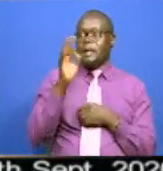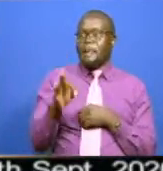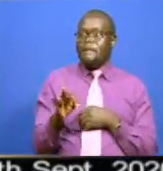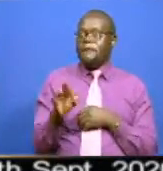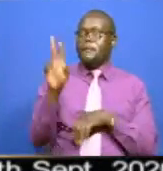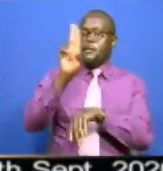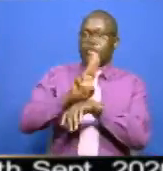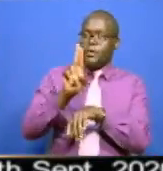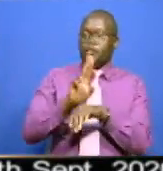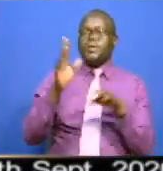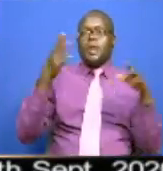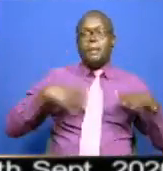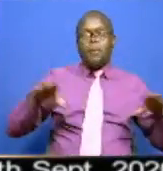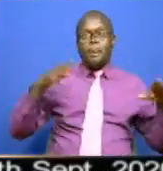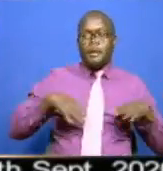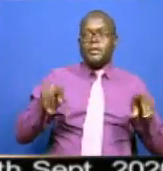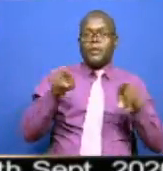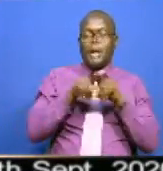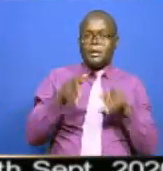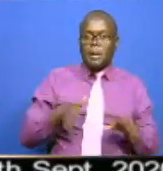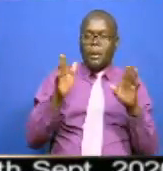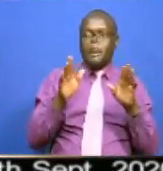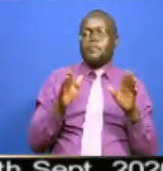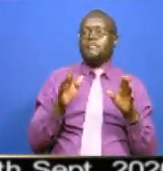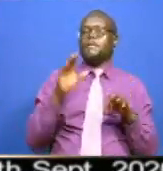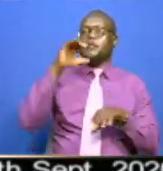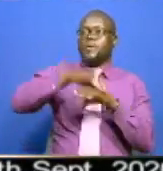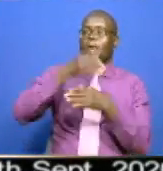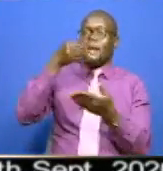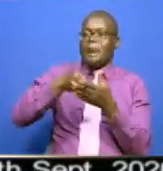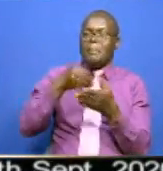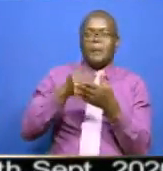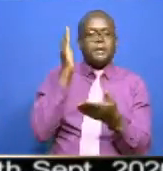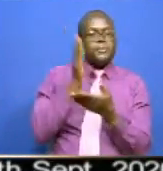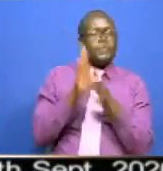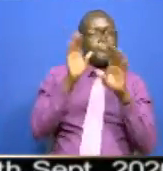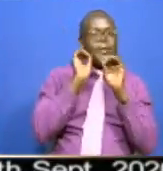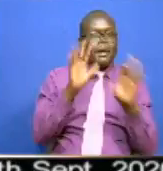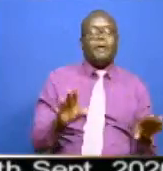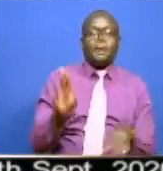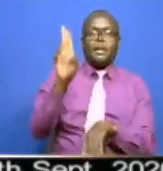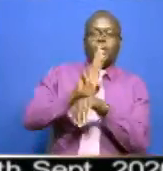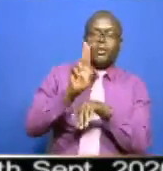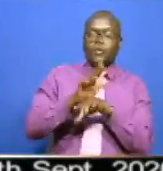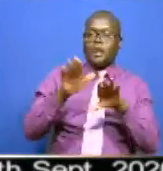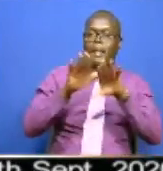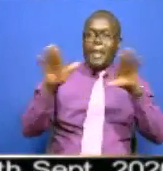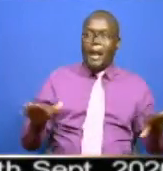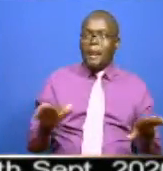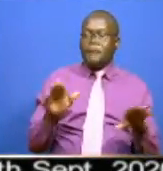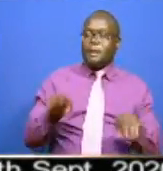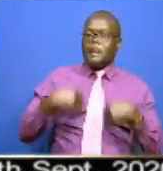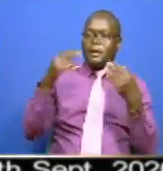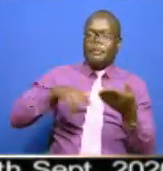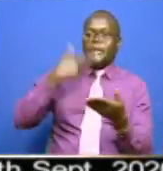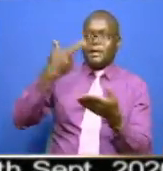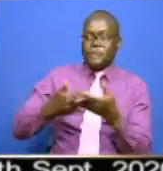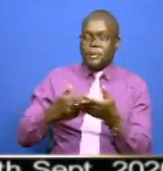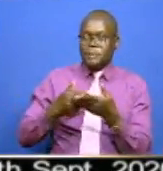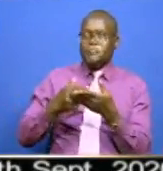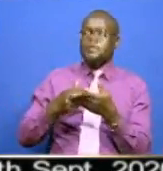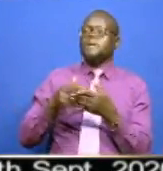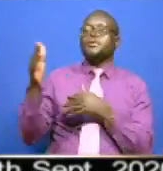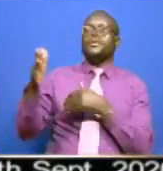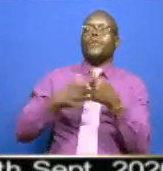use population as a parameter, then I don't think it's important for us to use this landmass, because we are actually allocating resources to